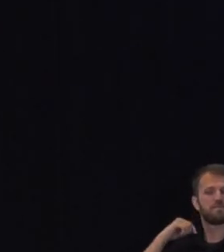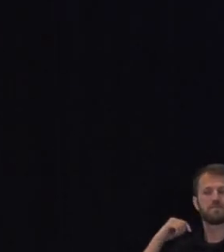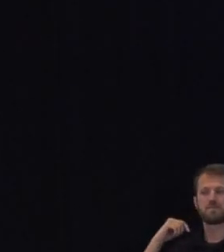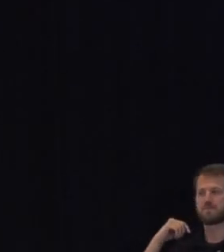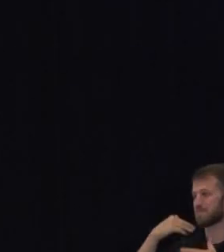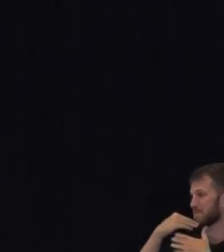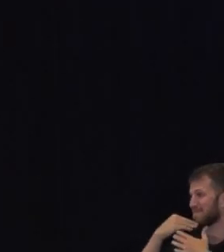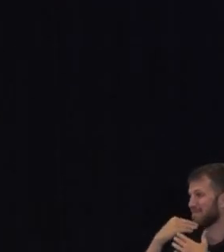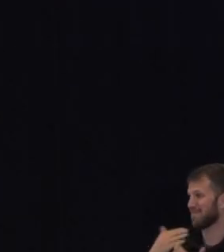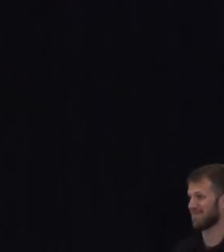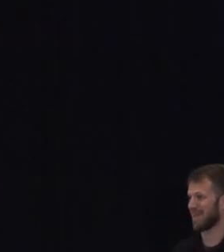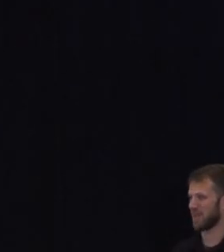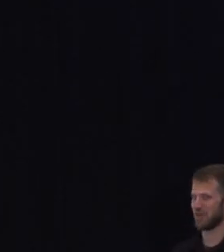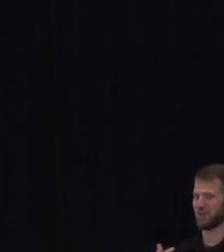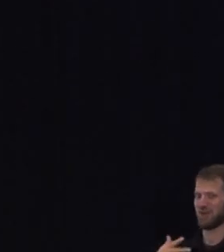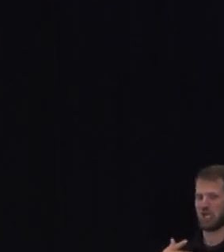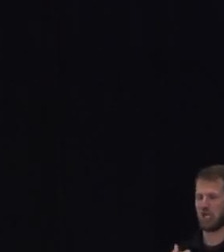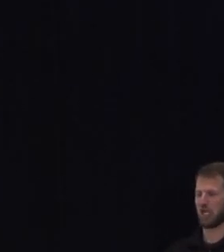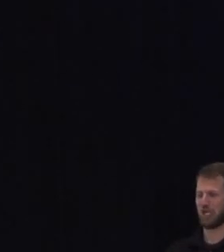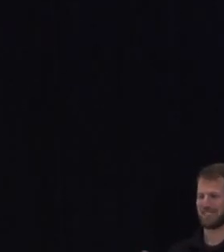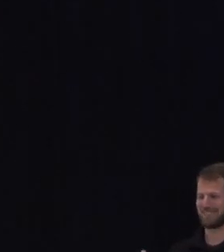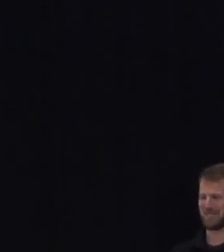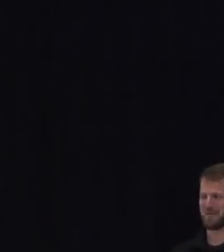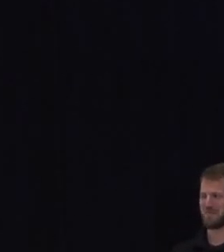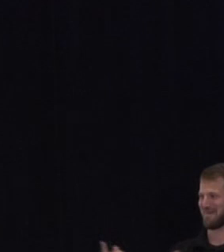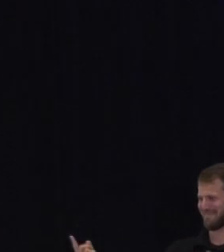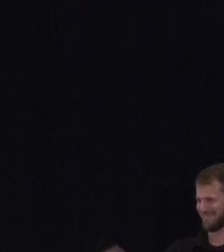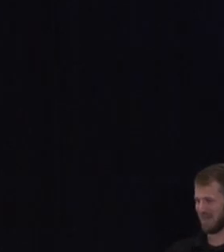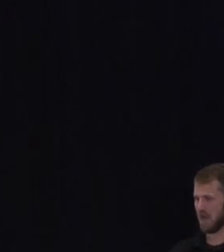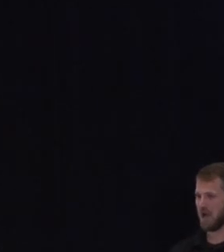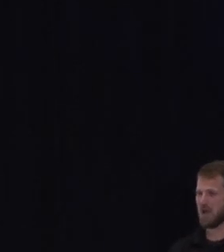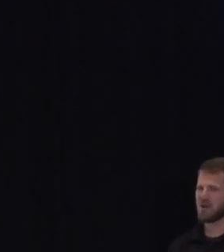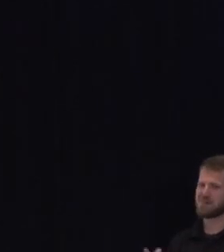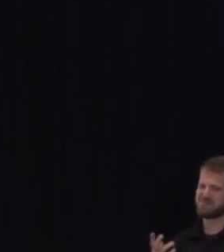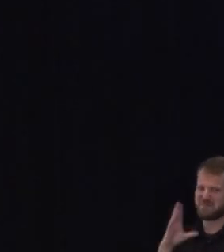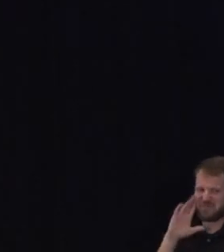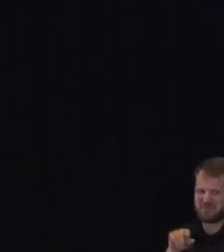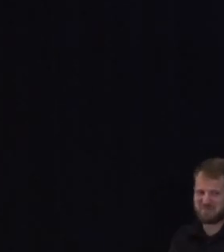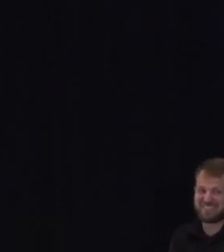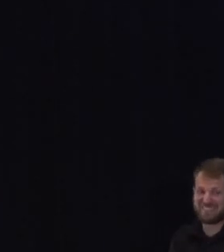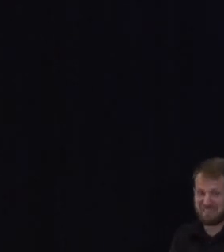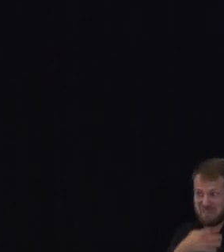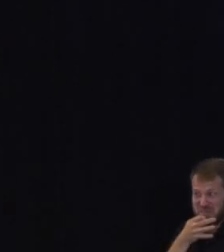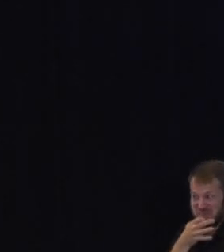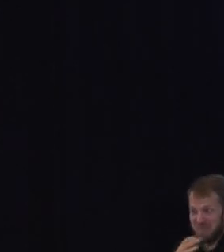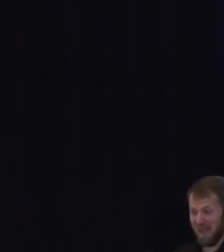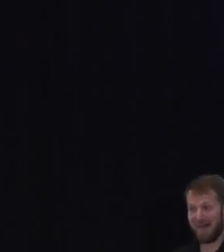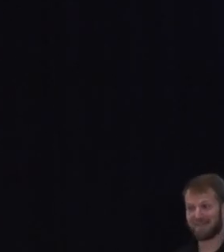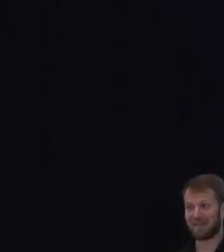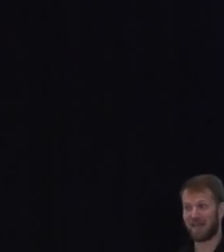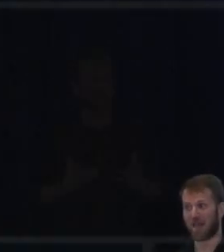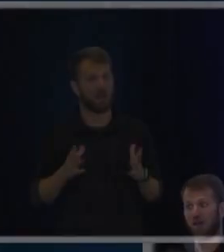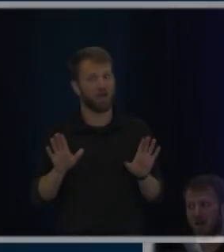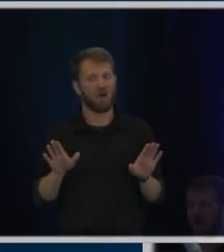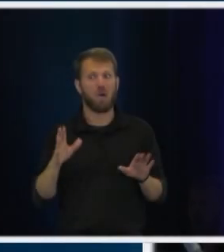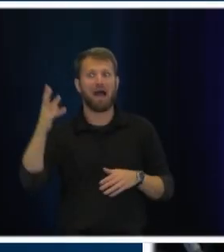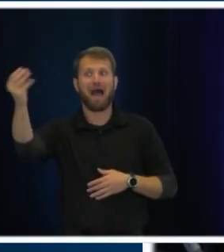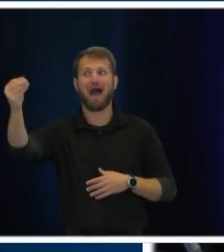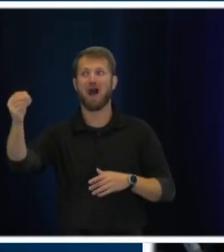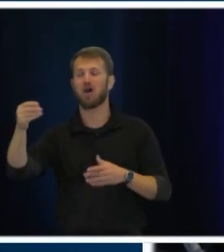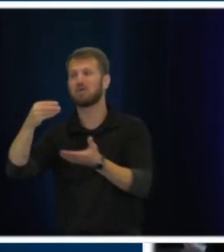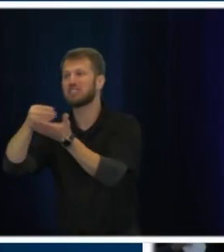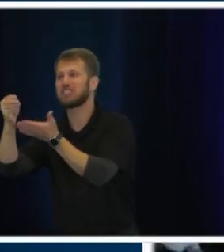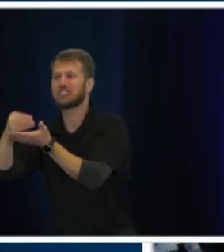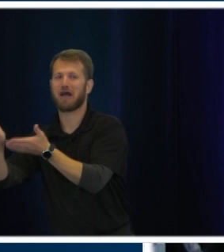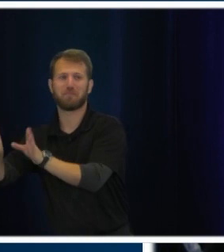Thank you for joining us early on a Saturday morning, especially before the holiday. You could be holiday shopping, but you're here with us, so thank you so much